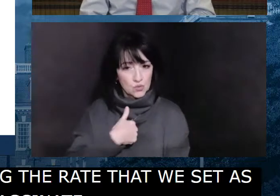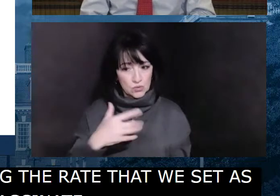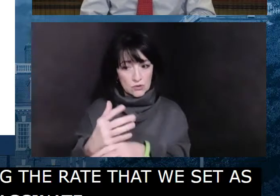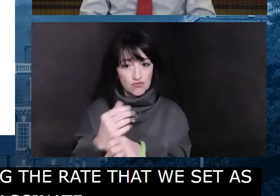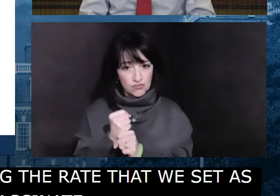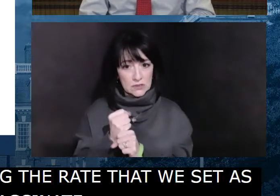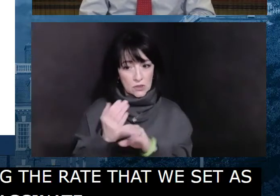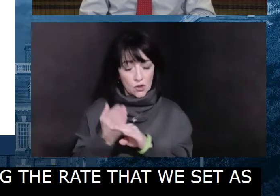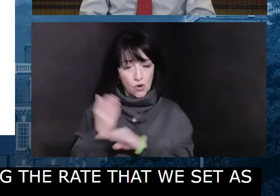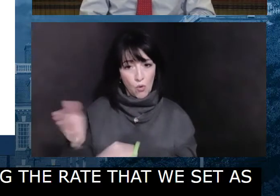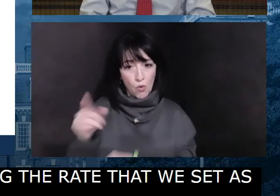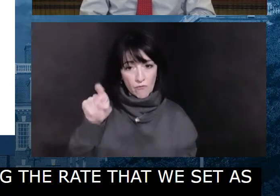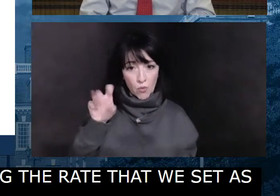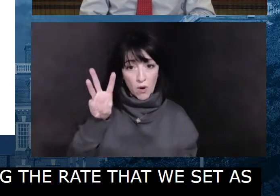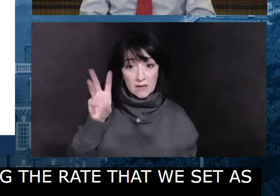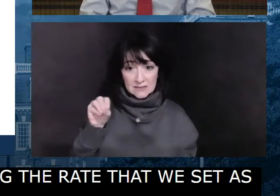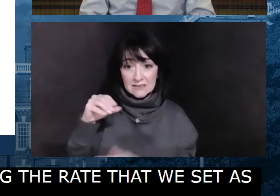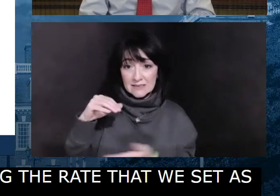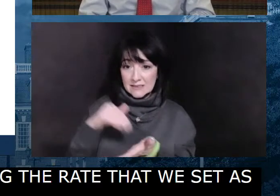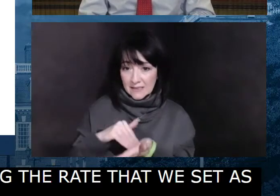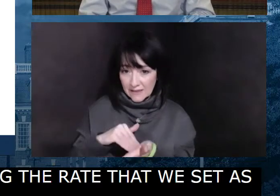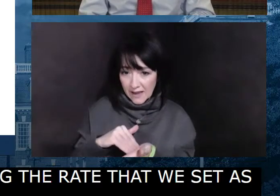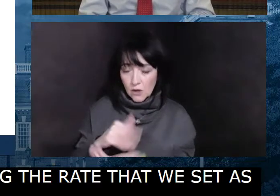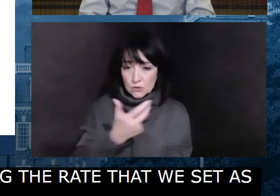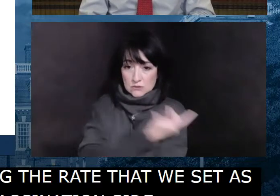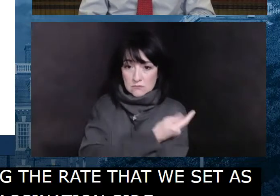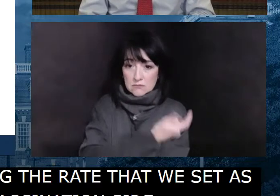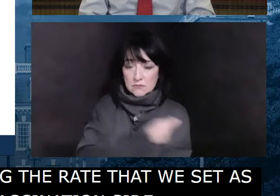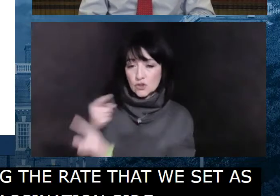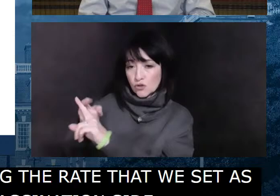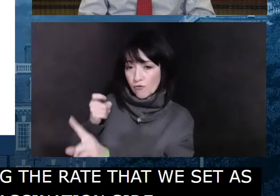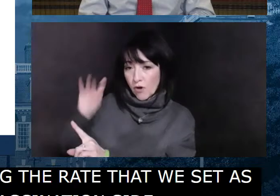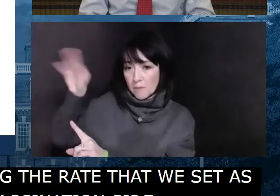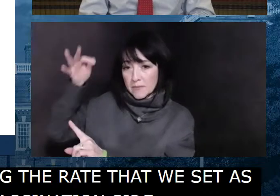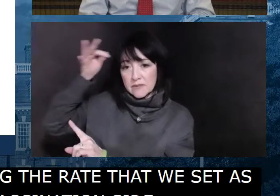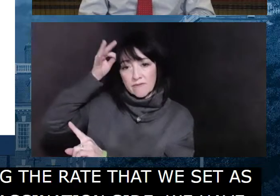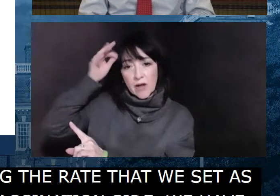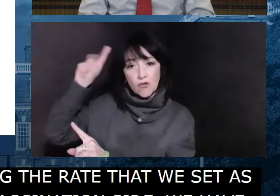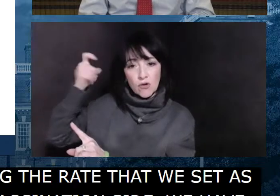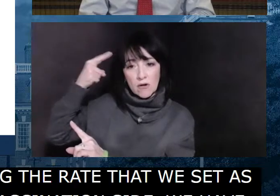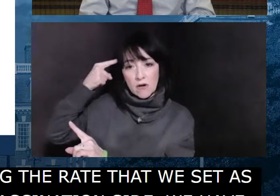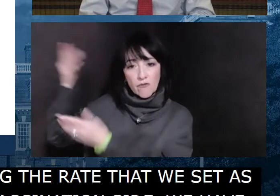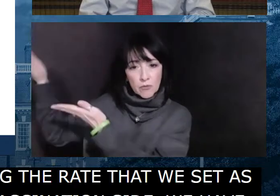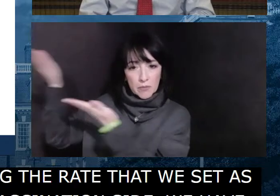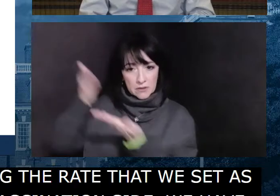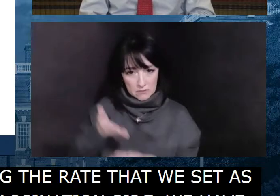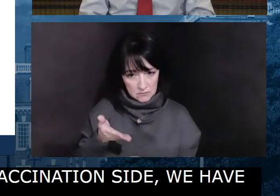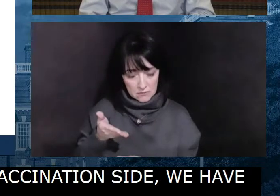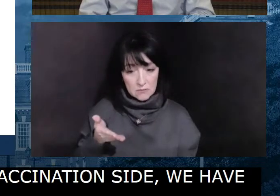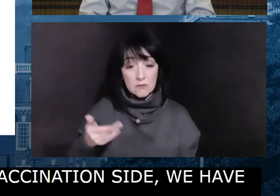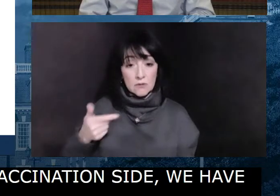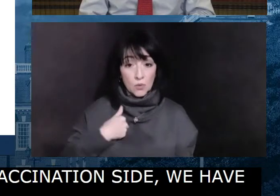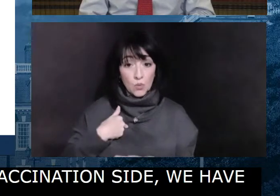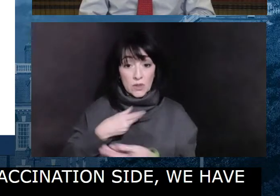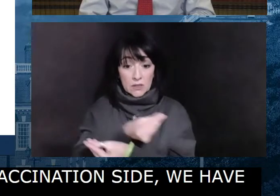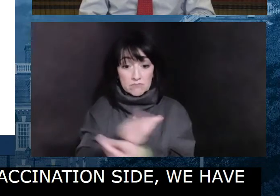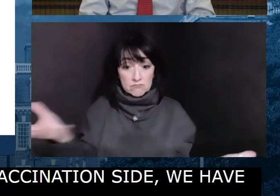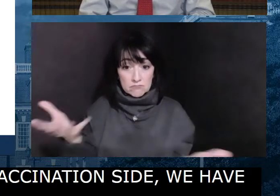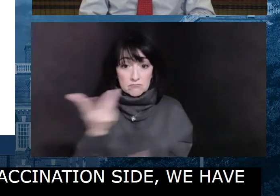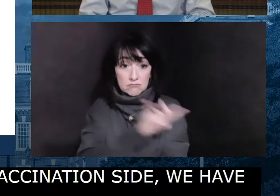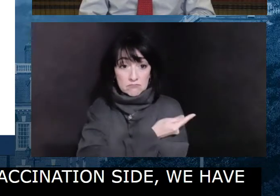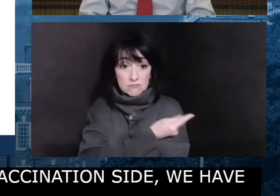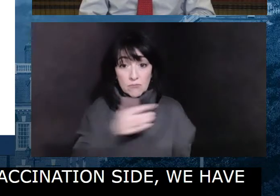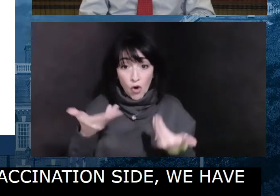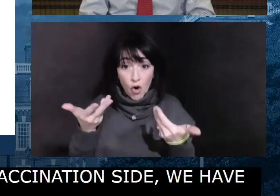160,000 doses delivered from the federal government, and we've administered 154,000